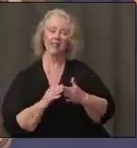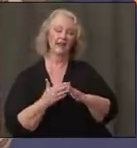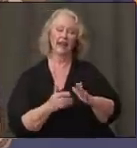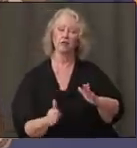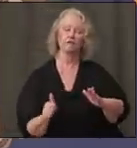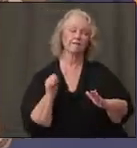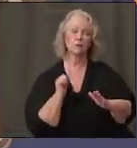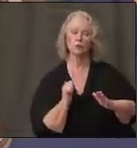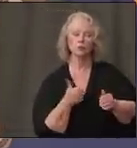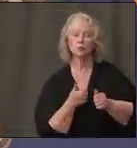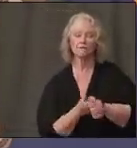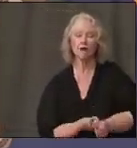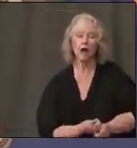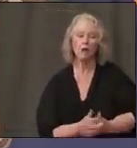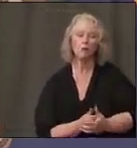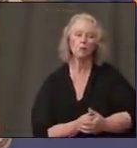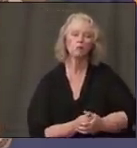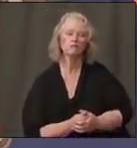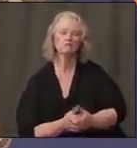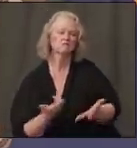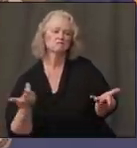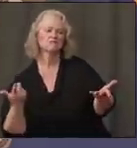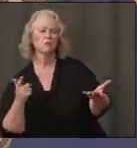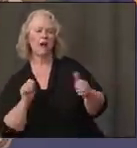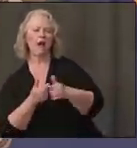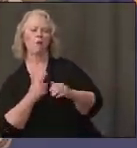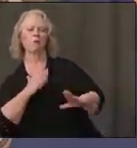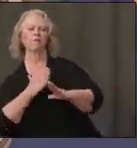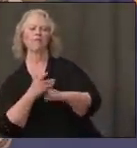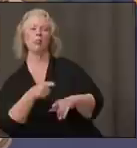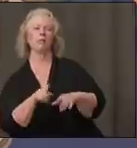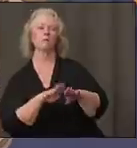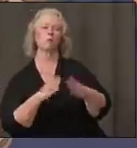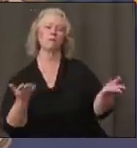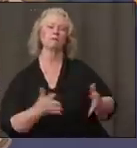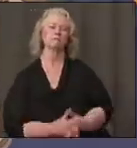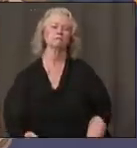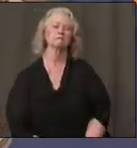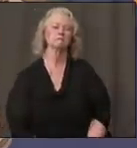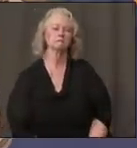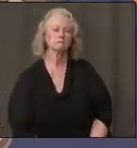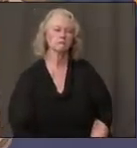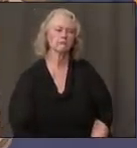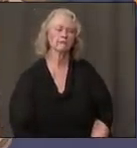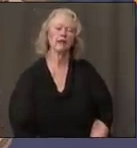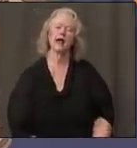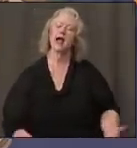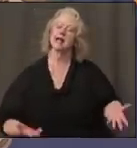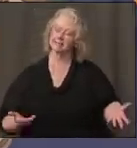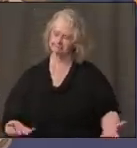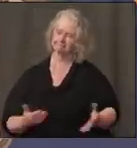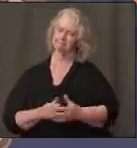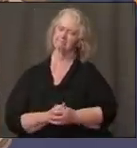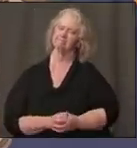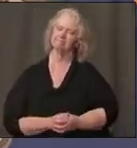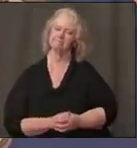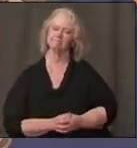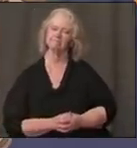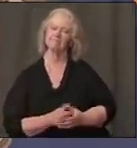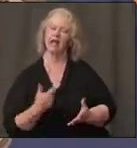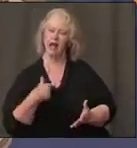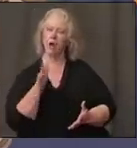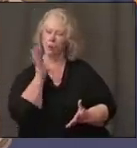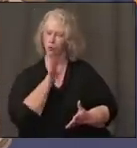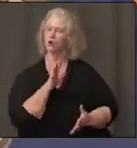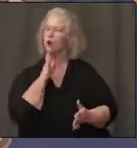refuse to comply, what's to stop these businesses from opening? Well, look, obviously I would talk to the mayor. I